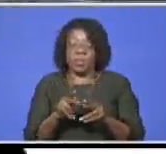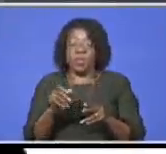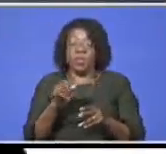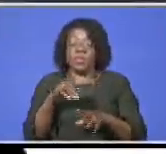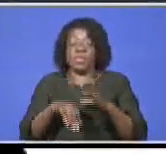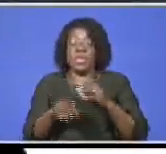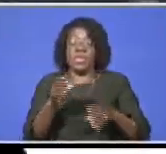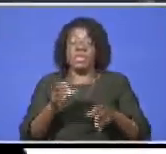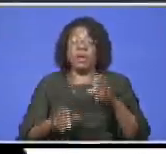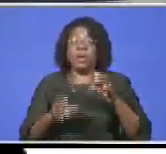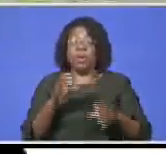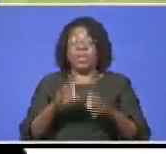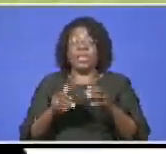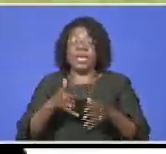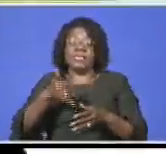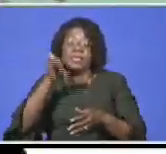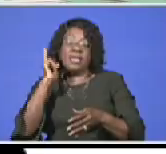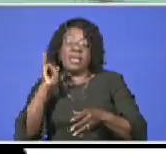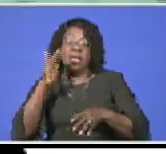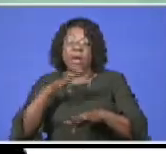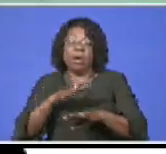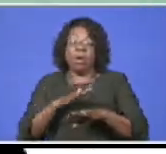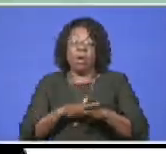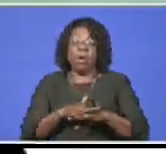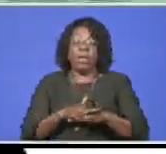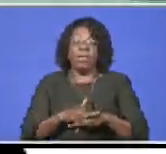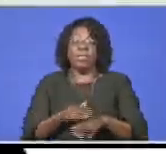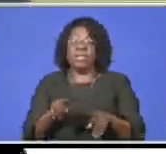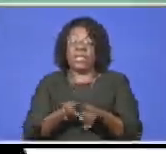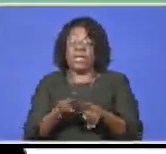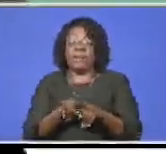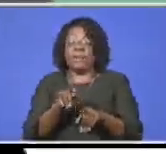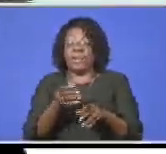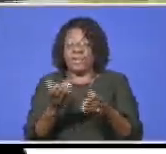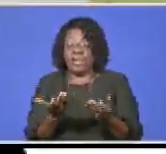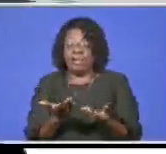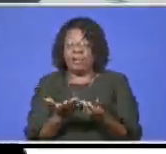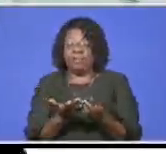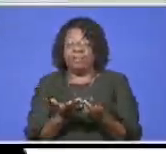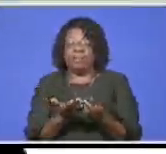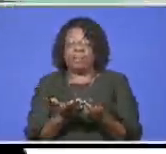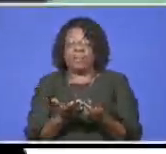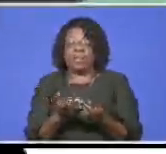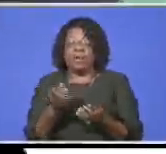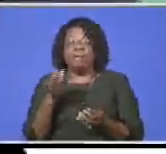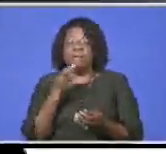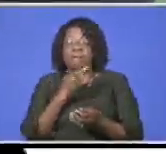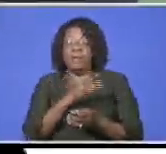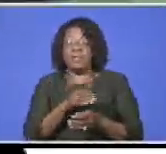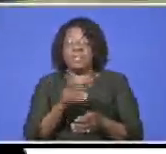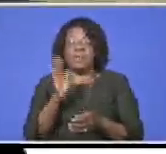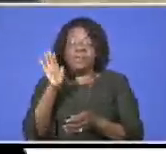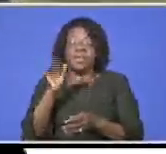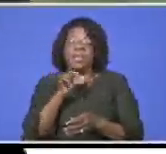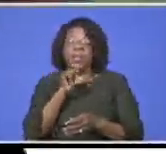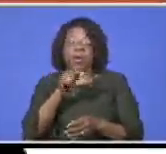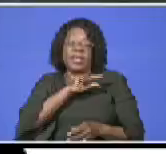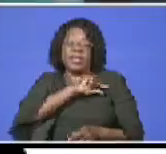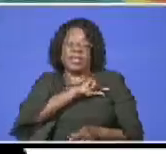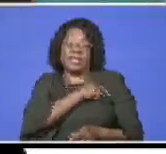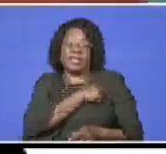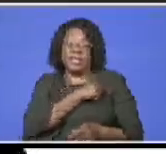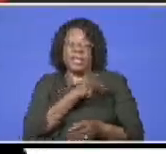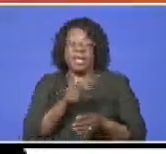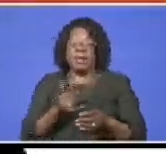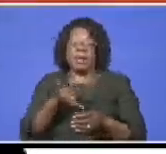arraigned in the magistrate's court yesterday on matters pertaining to the same issue. While Seed Odd pled not guilty to all 10 counts brought against